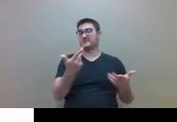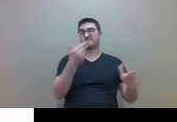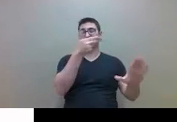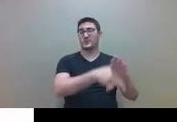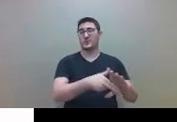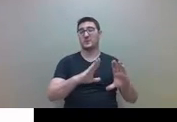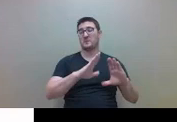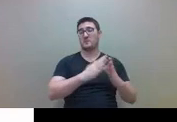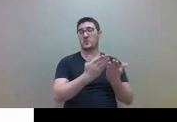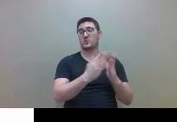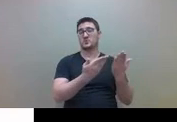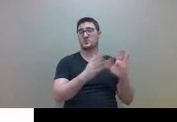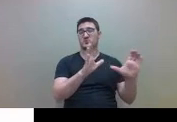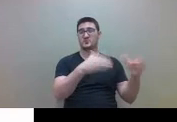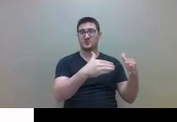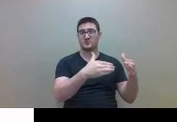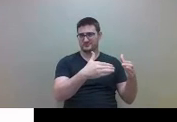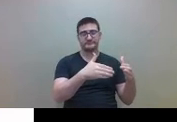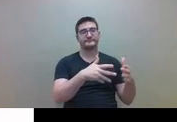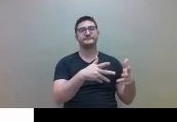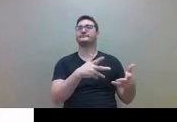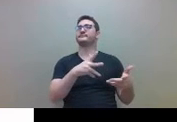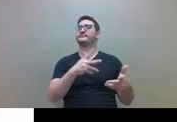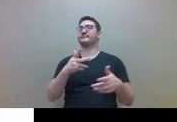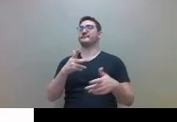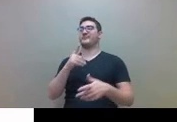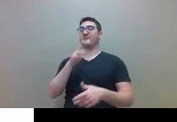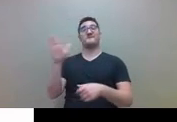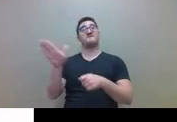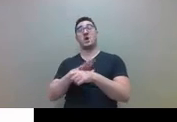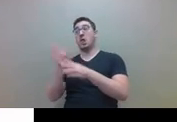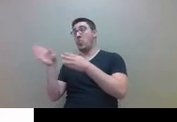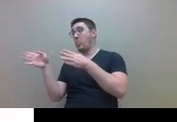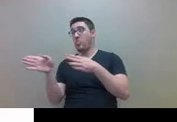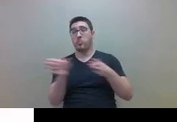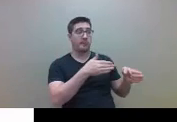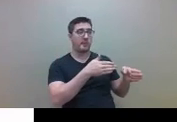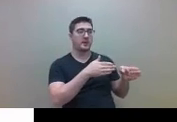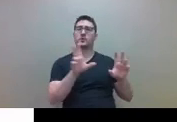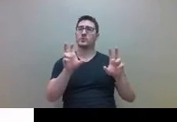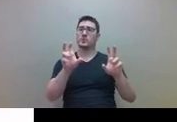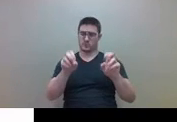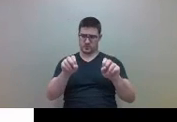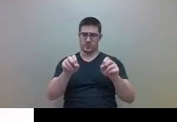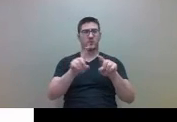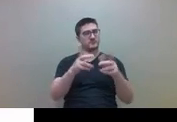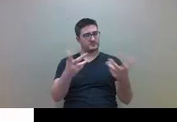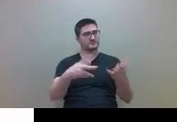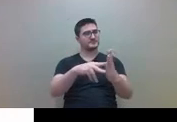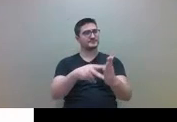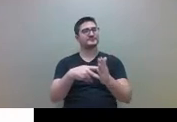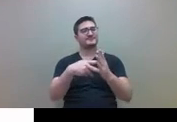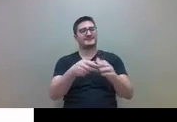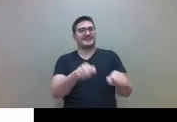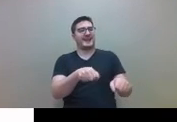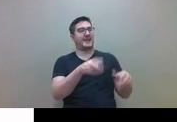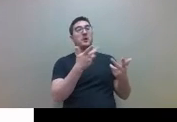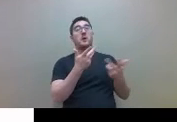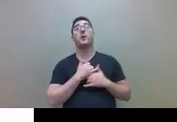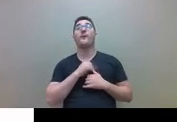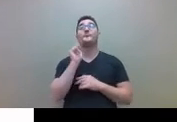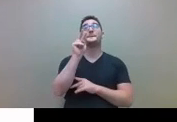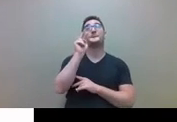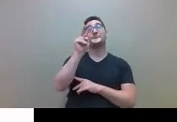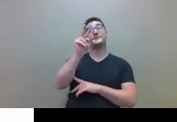but it's something you can look forward to. In terms of a daily routine, just going back to, you know, that 1 minute